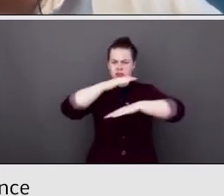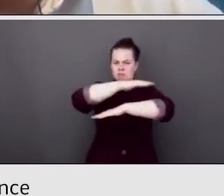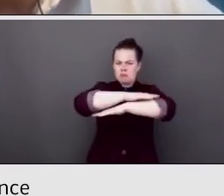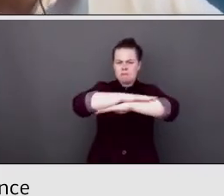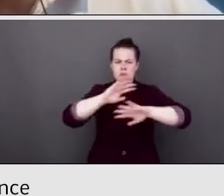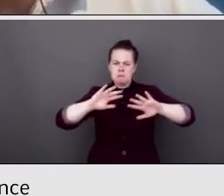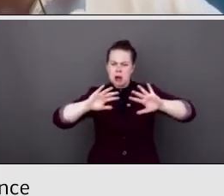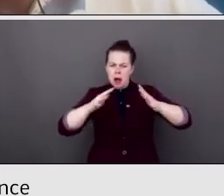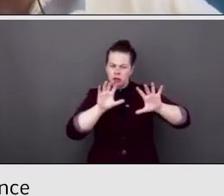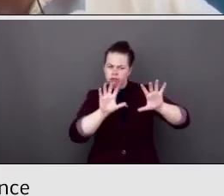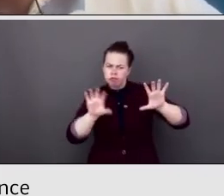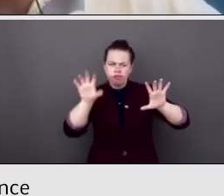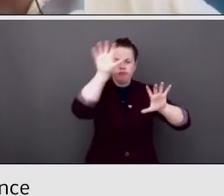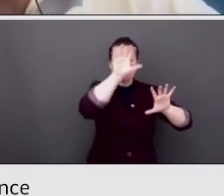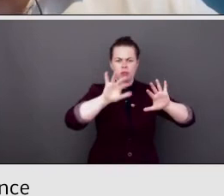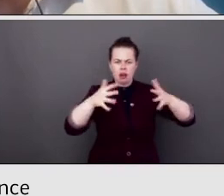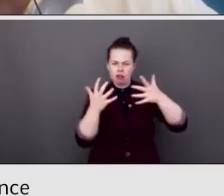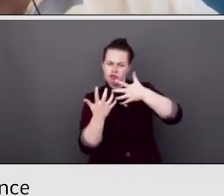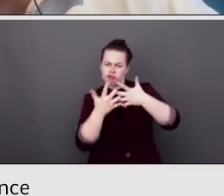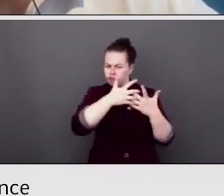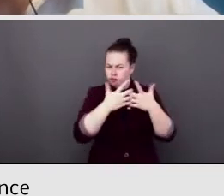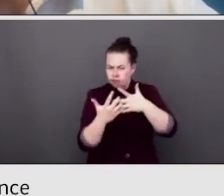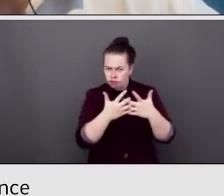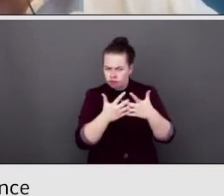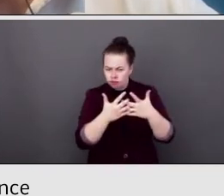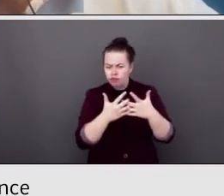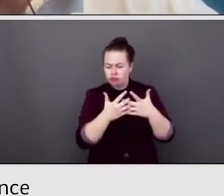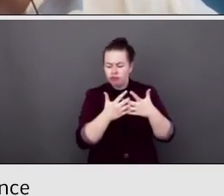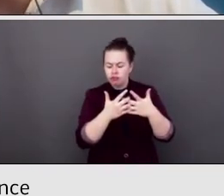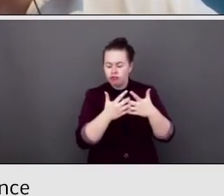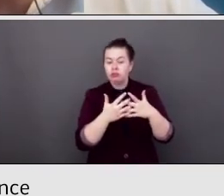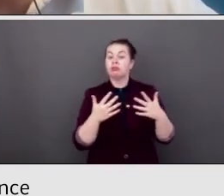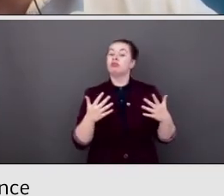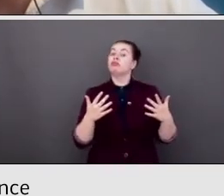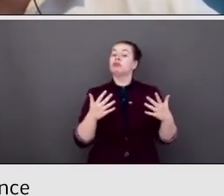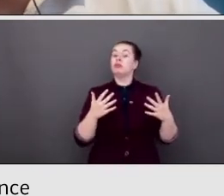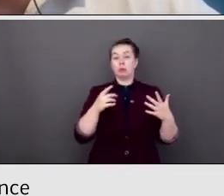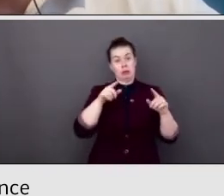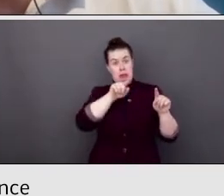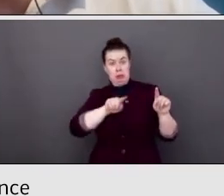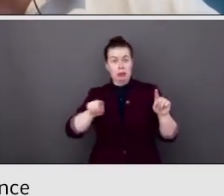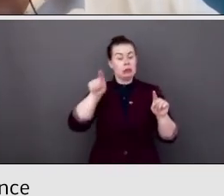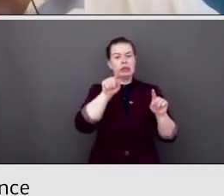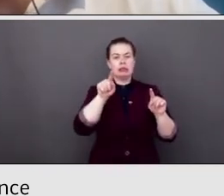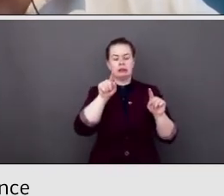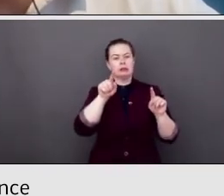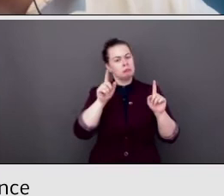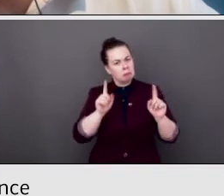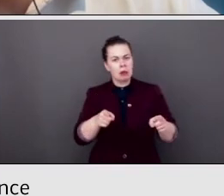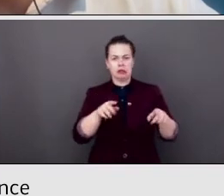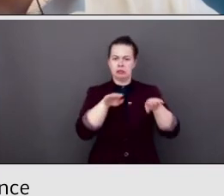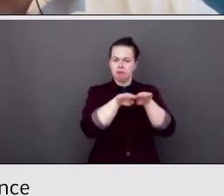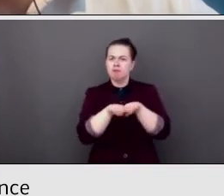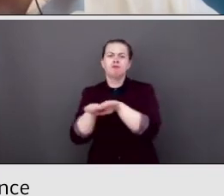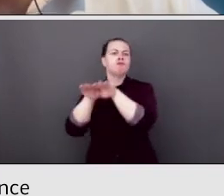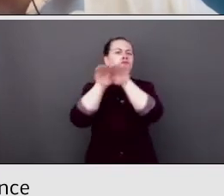architecture, you can see there are several actors, as already mentioned. There is a need for standardization